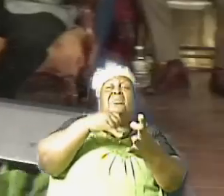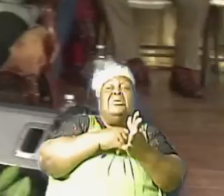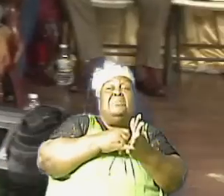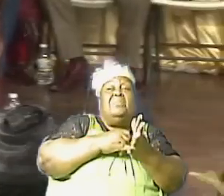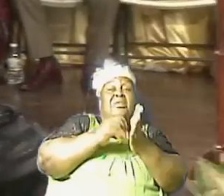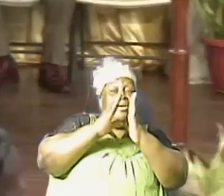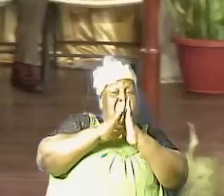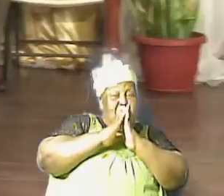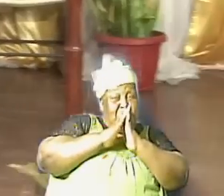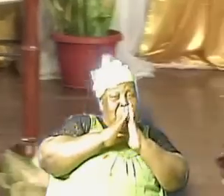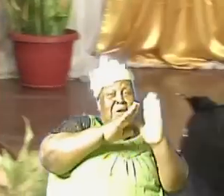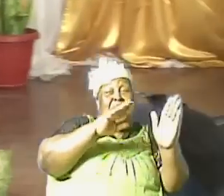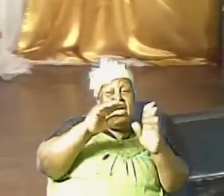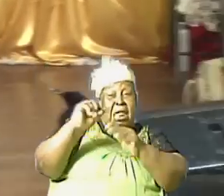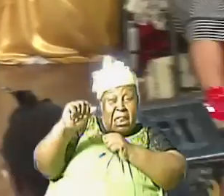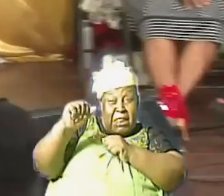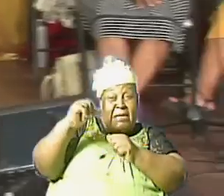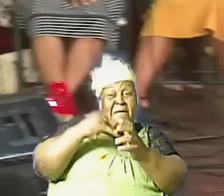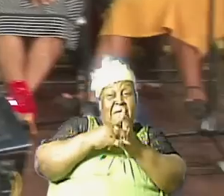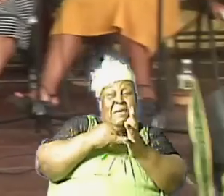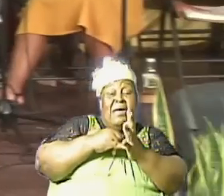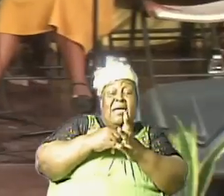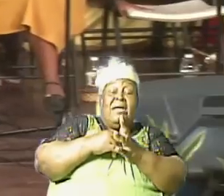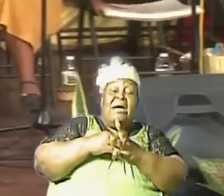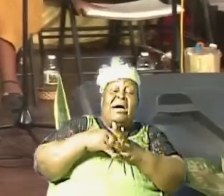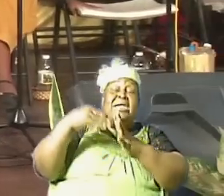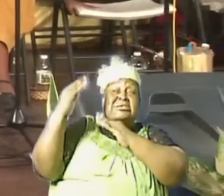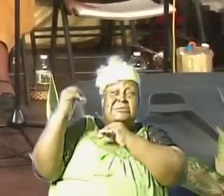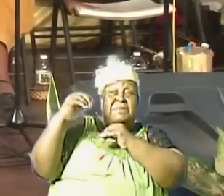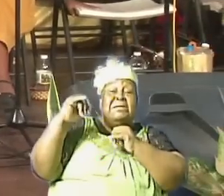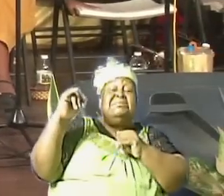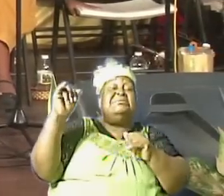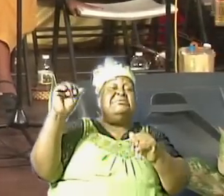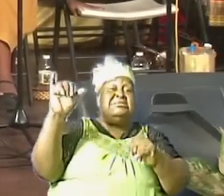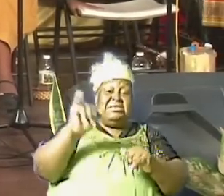it, but you leave and go home and expect the same situation.